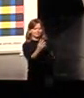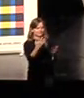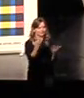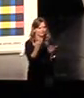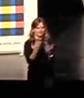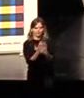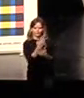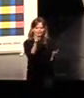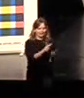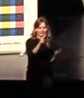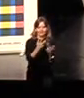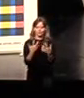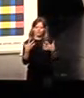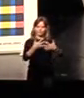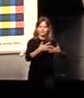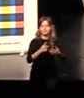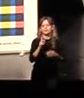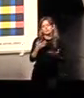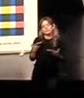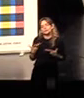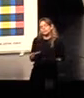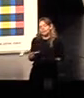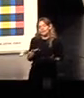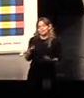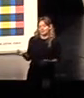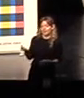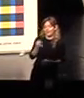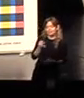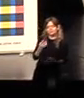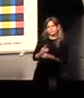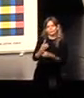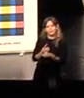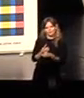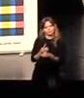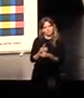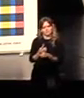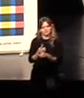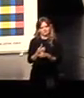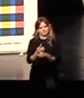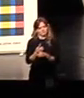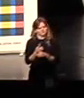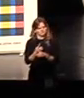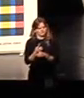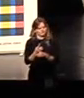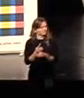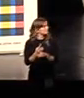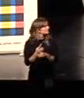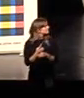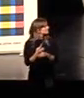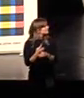i'm off to give you een introductie van de team of your gathering art